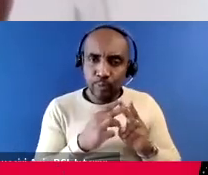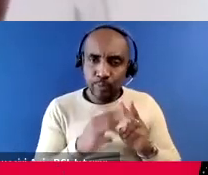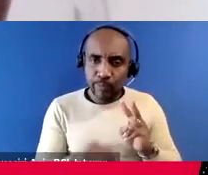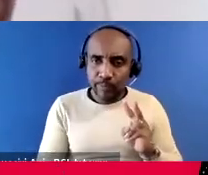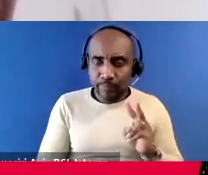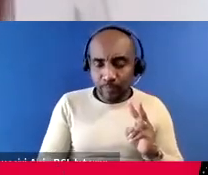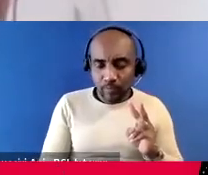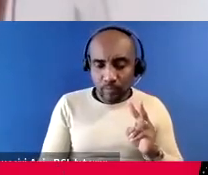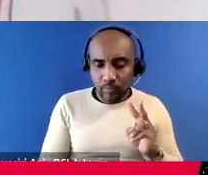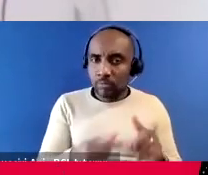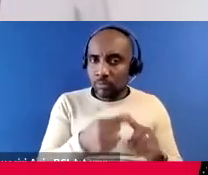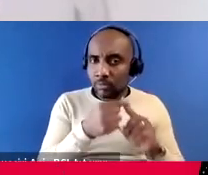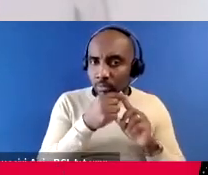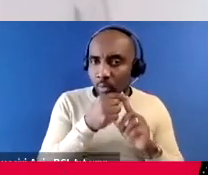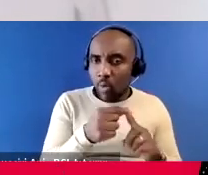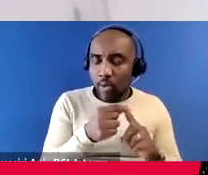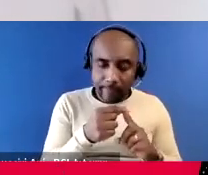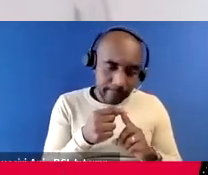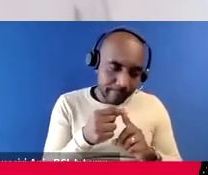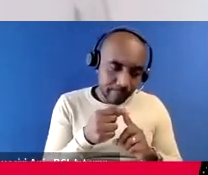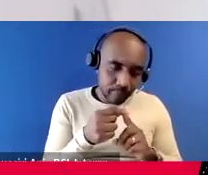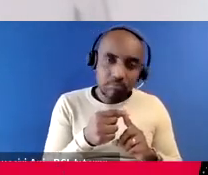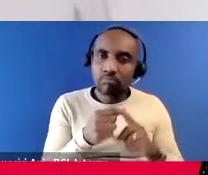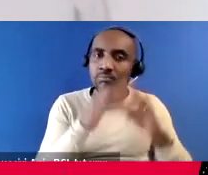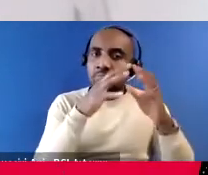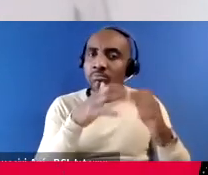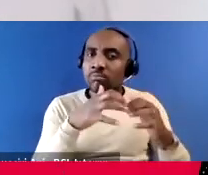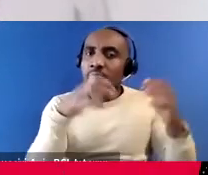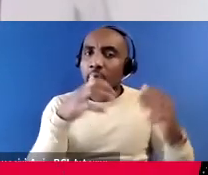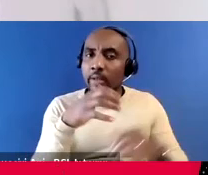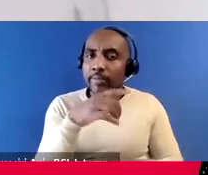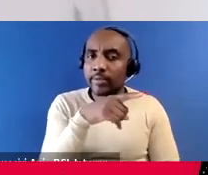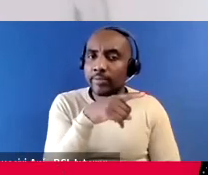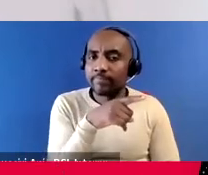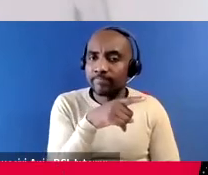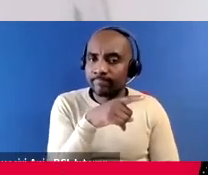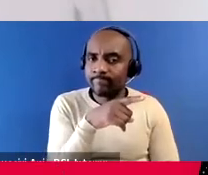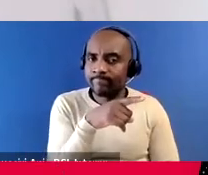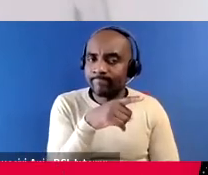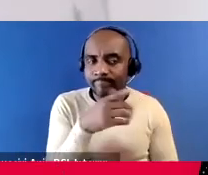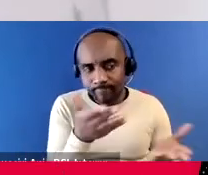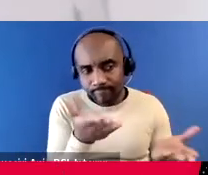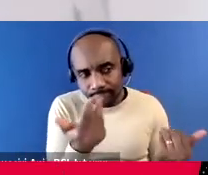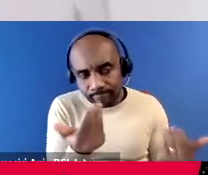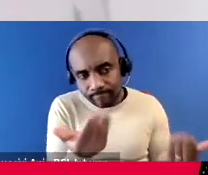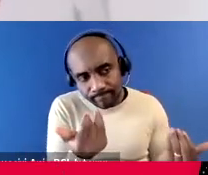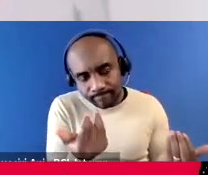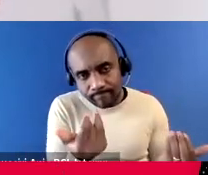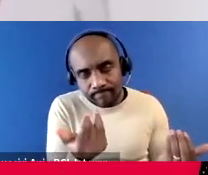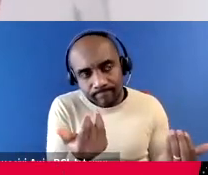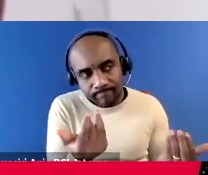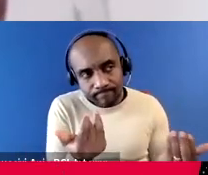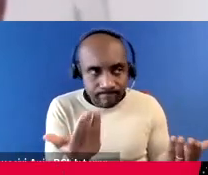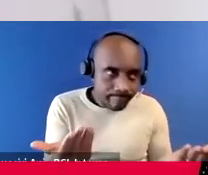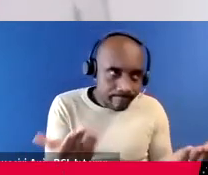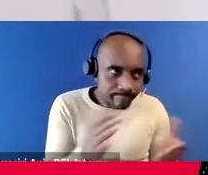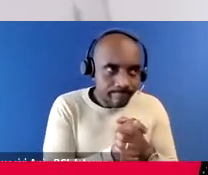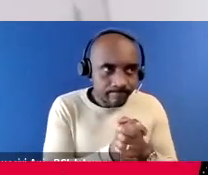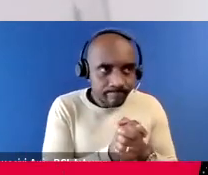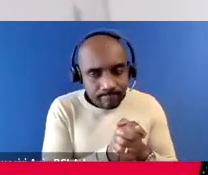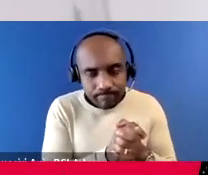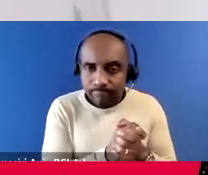my view is, sort of, say what you like about the failings of Parliament. I think if you believe